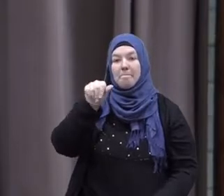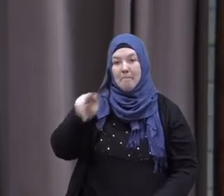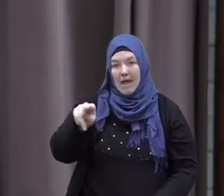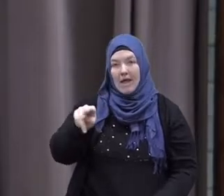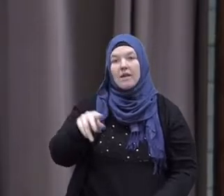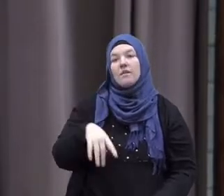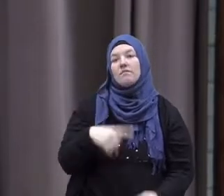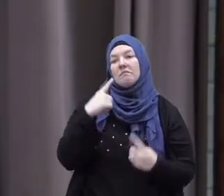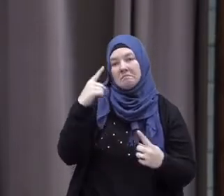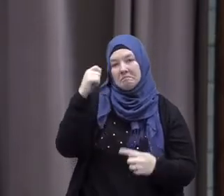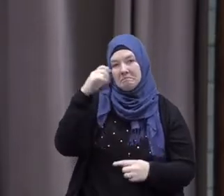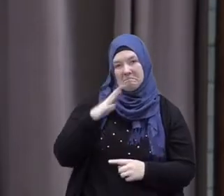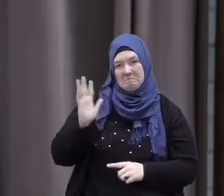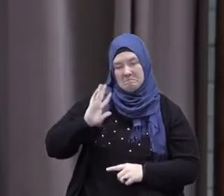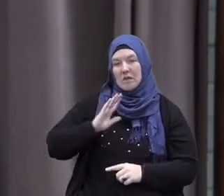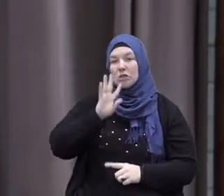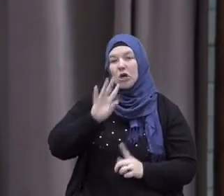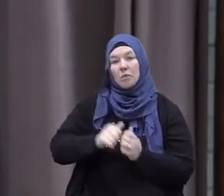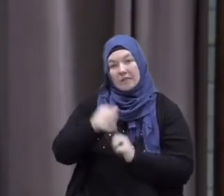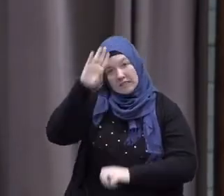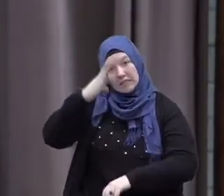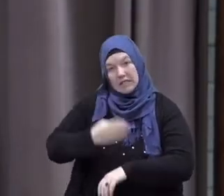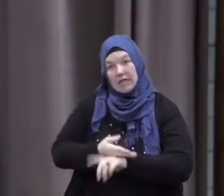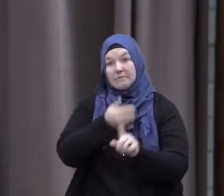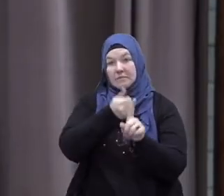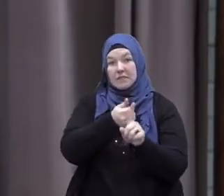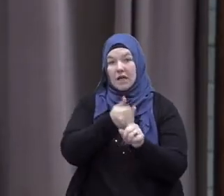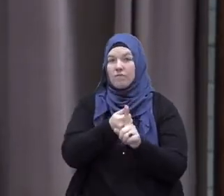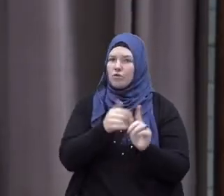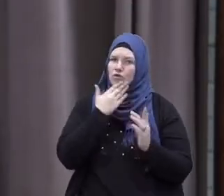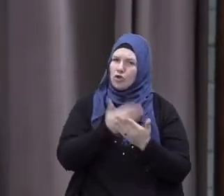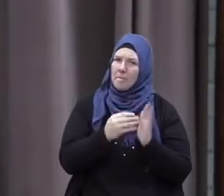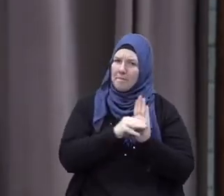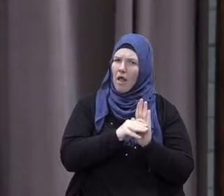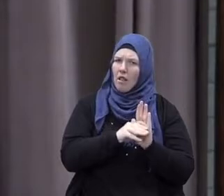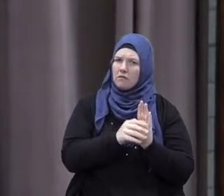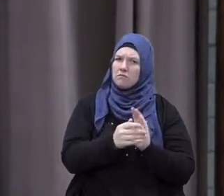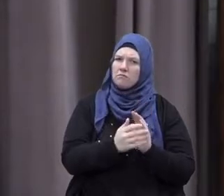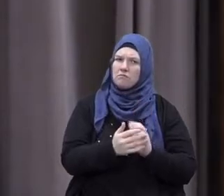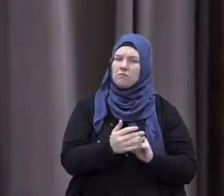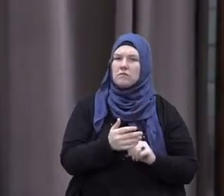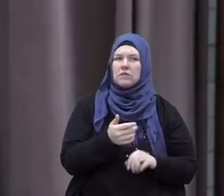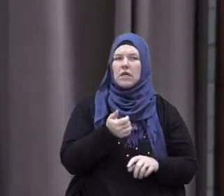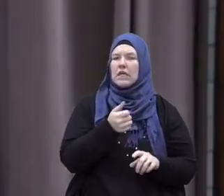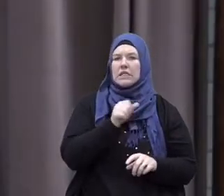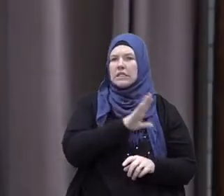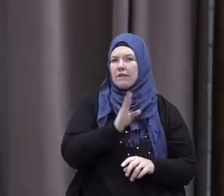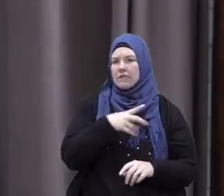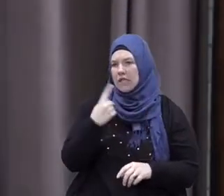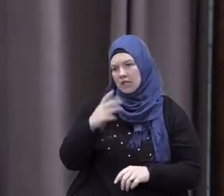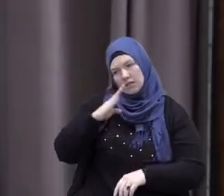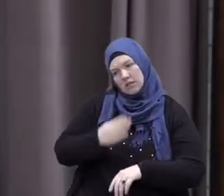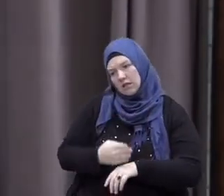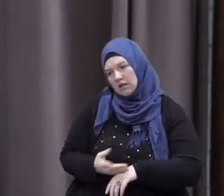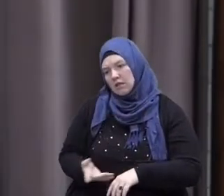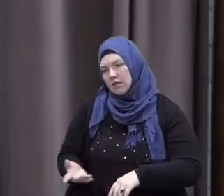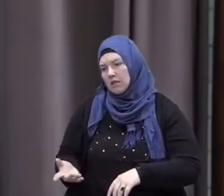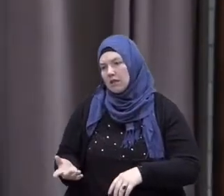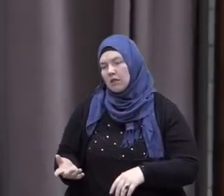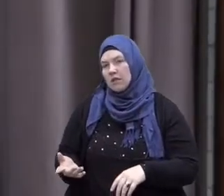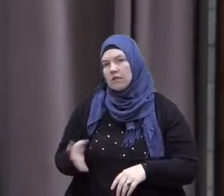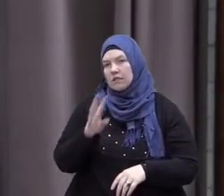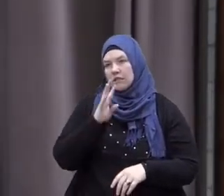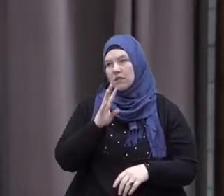son, he himself was a model. He would not tell his son, Ya bunayya